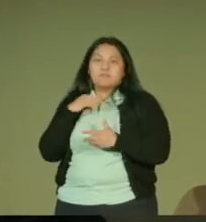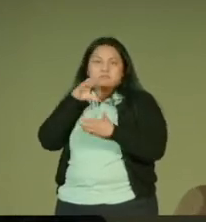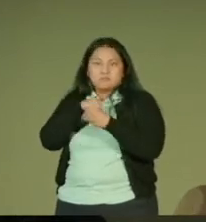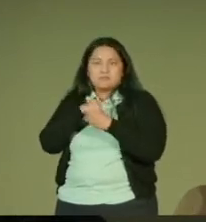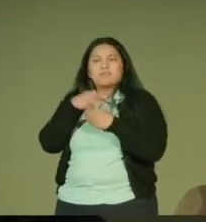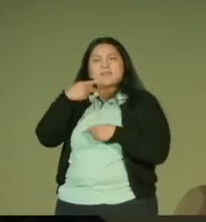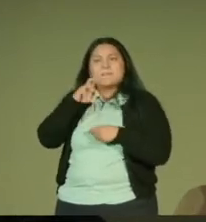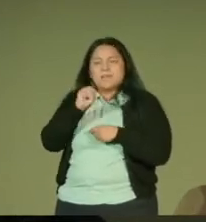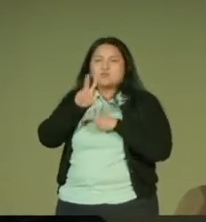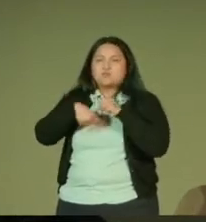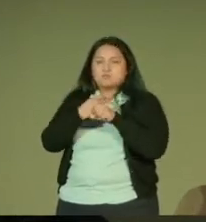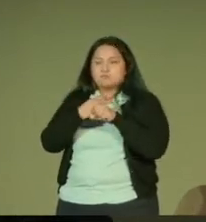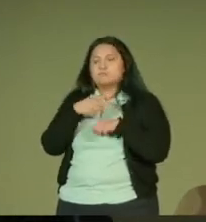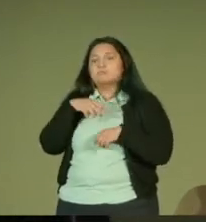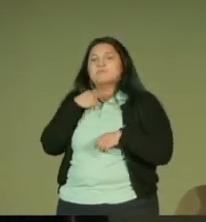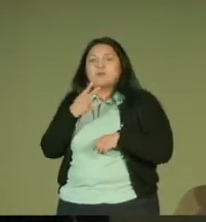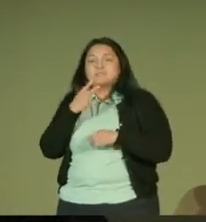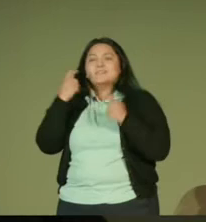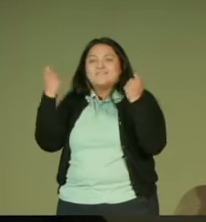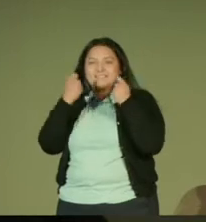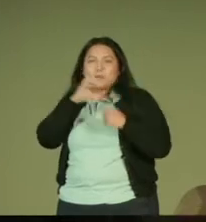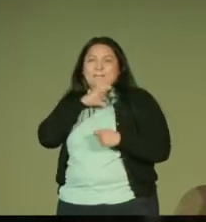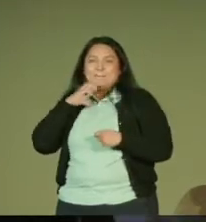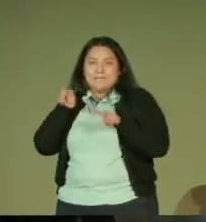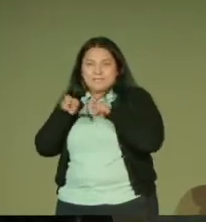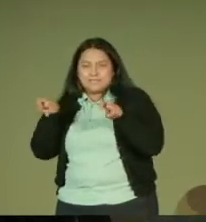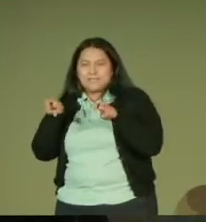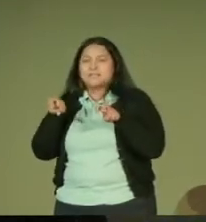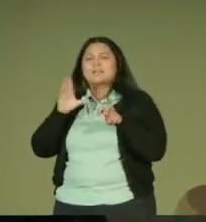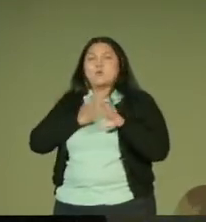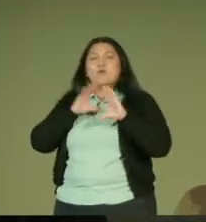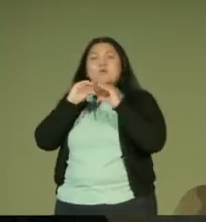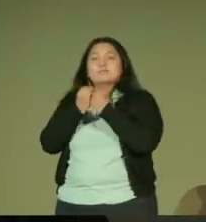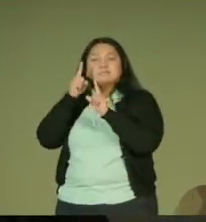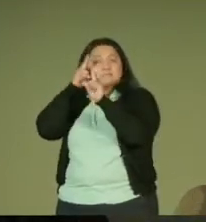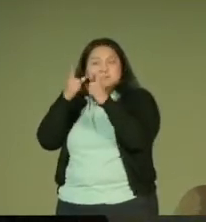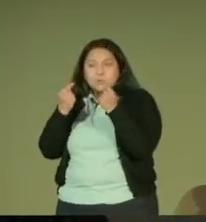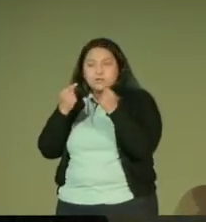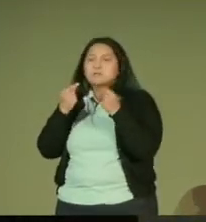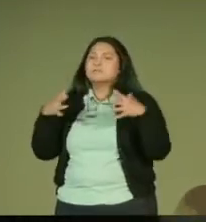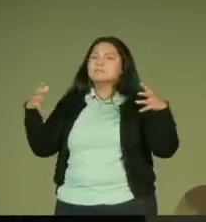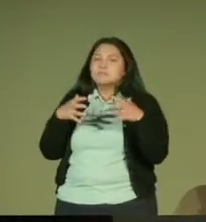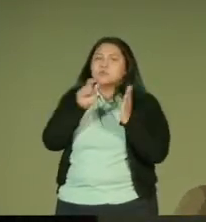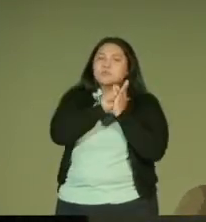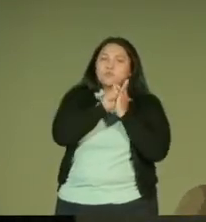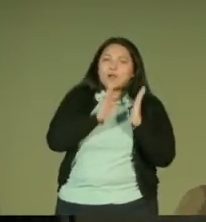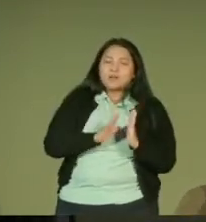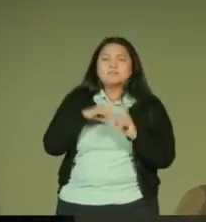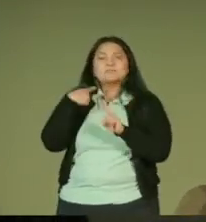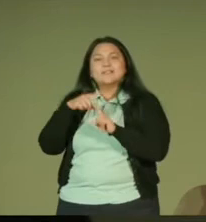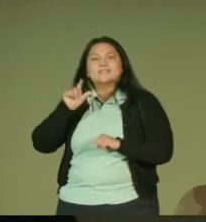World Voices Festival Curatorial Committee, an organization whose mission is to unite writers and their allies